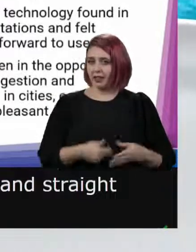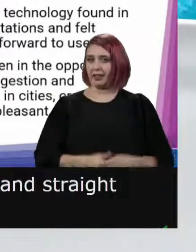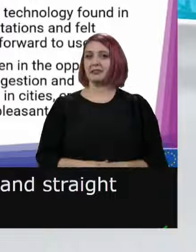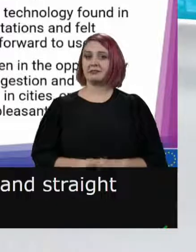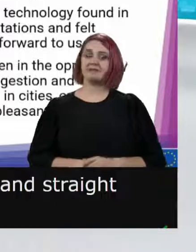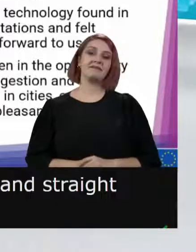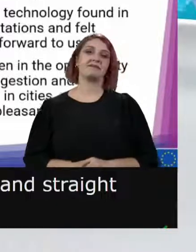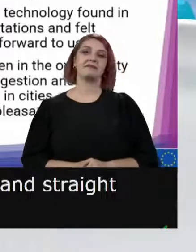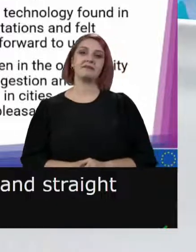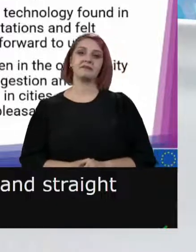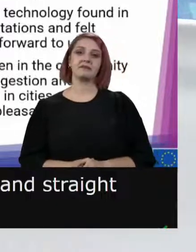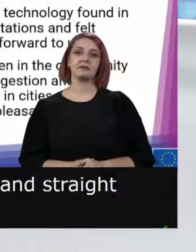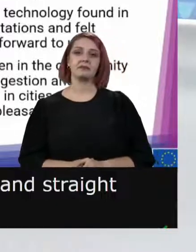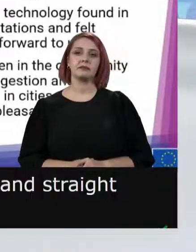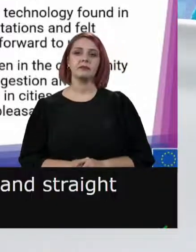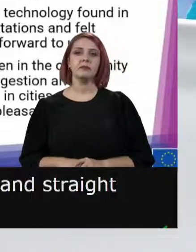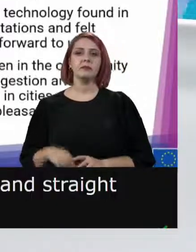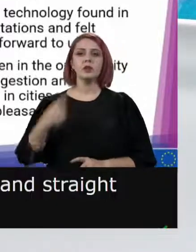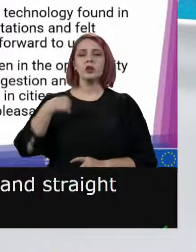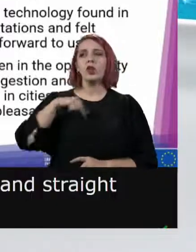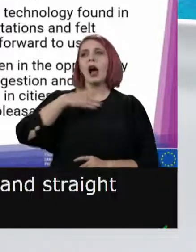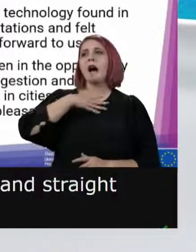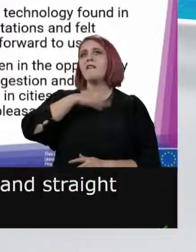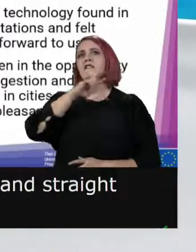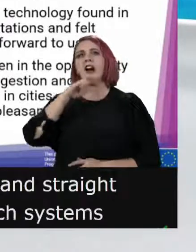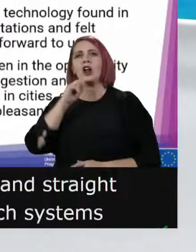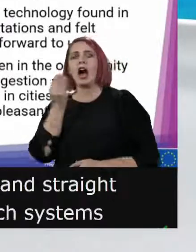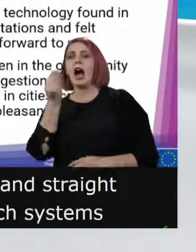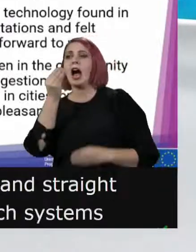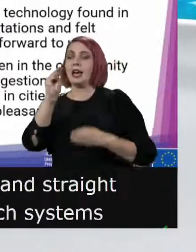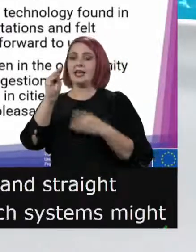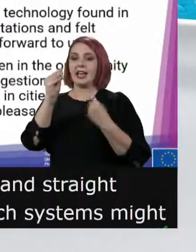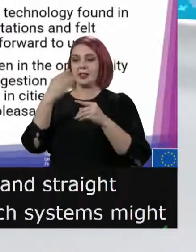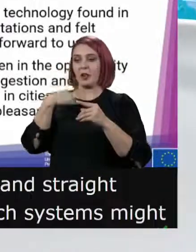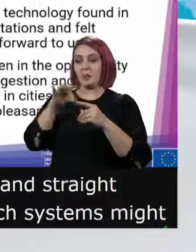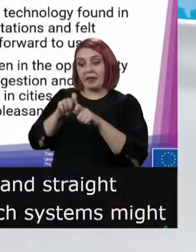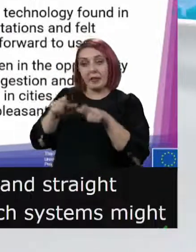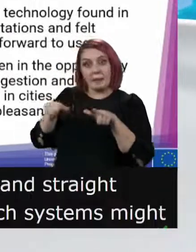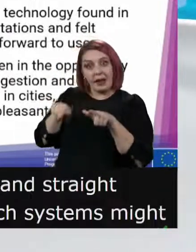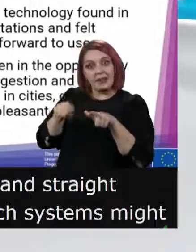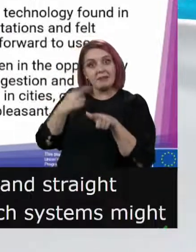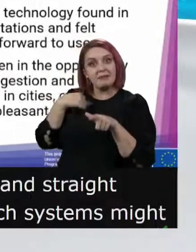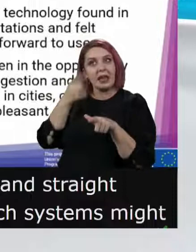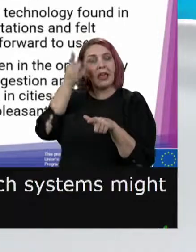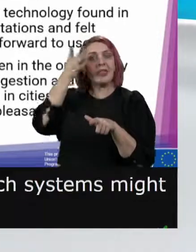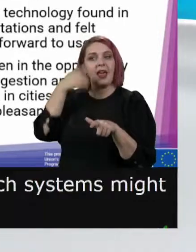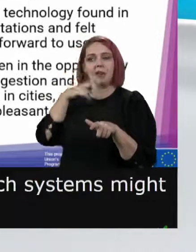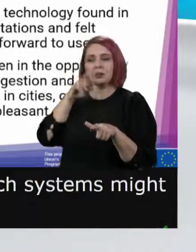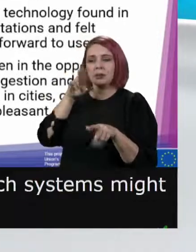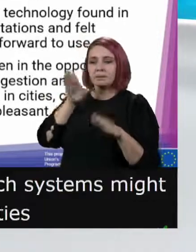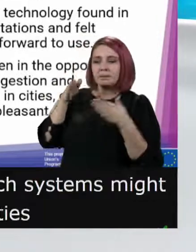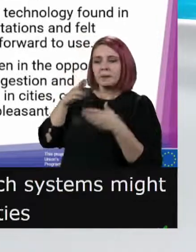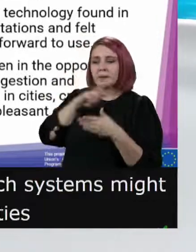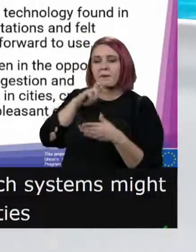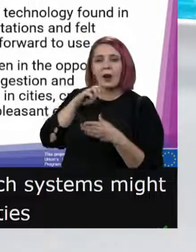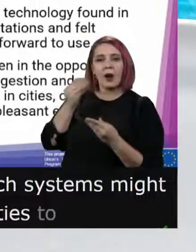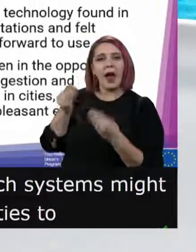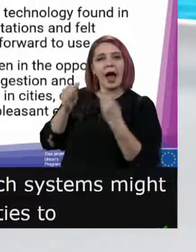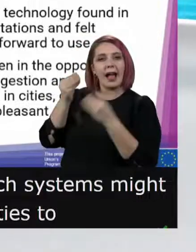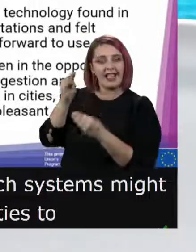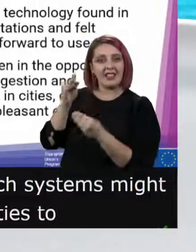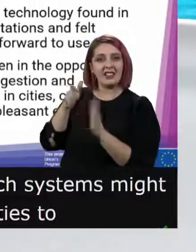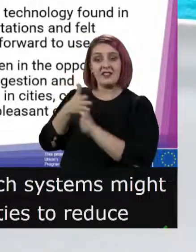the added value such systems might have and saw how this was seen in the opportunity to reduce traffic congestion